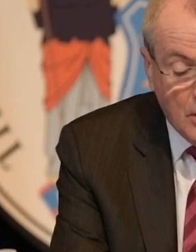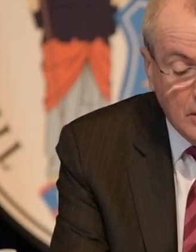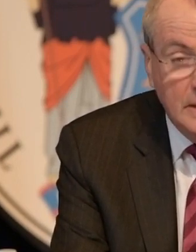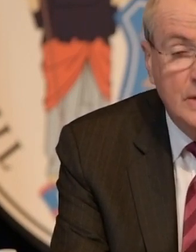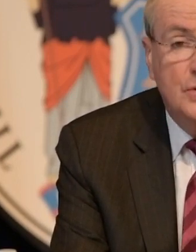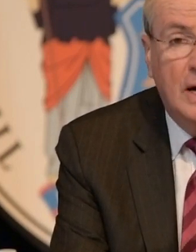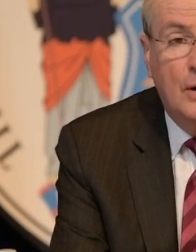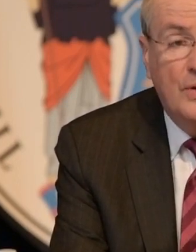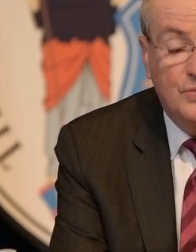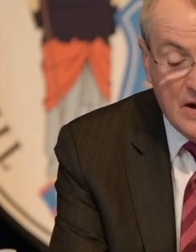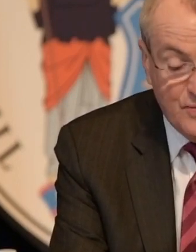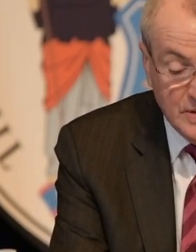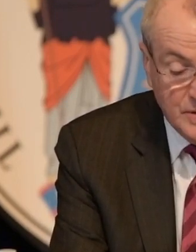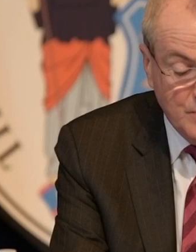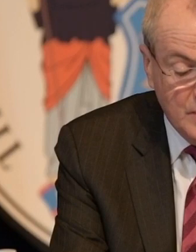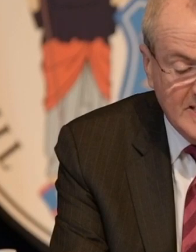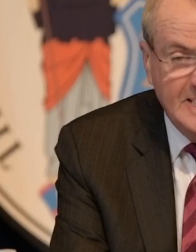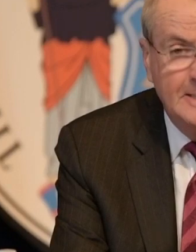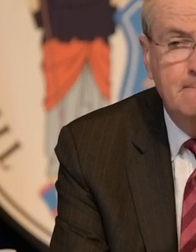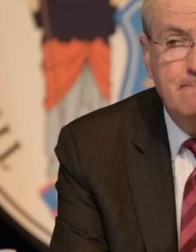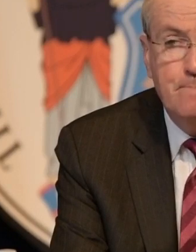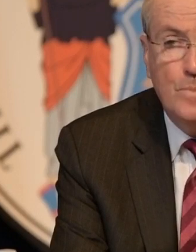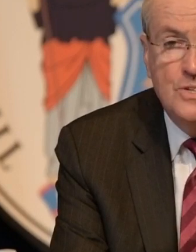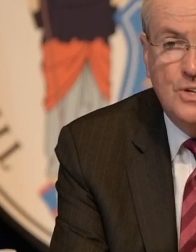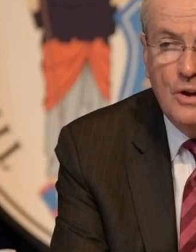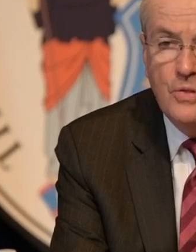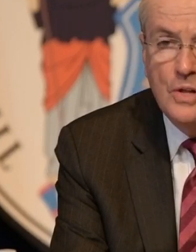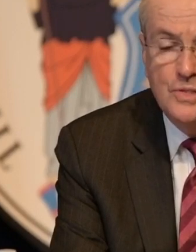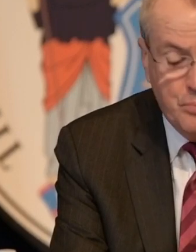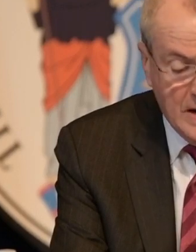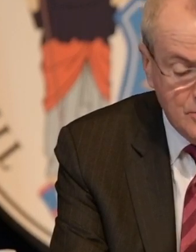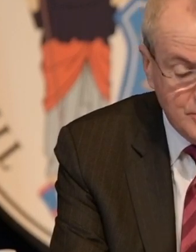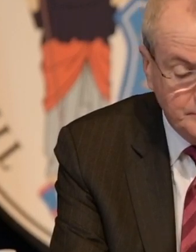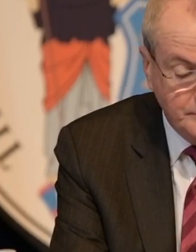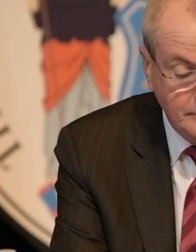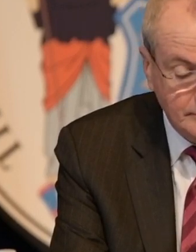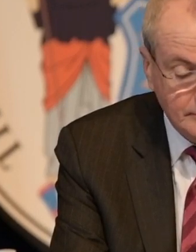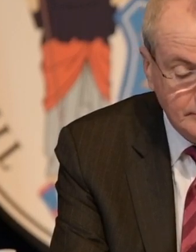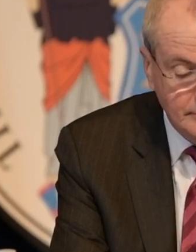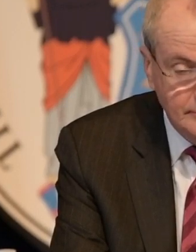and our entire West African community is in our thoughts and prayers.